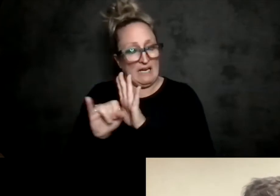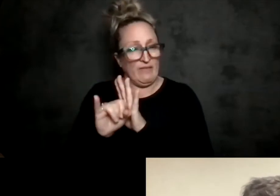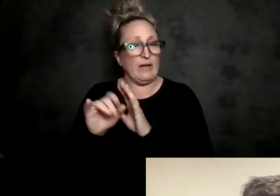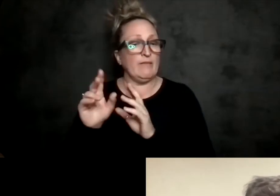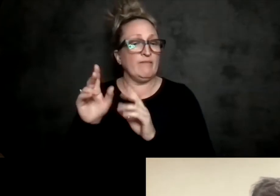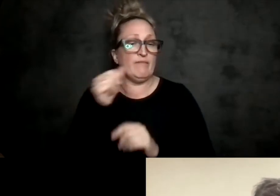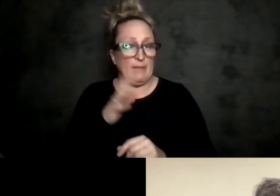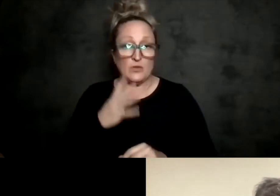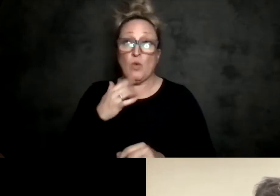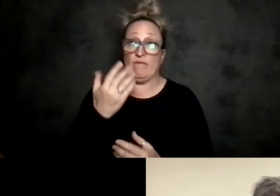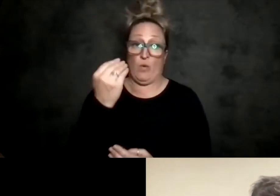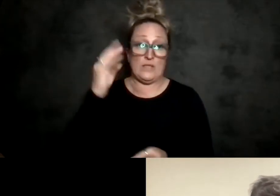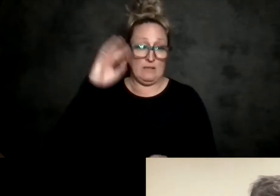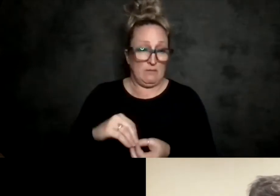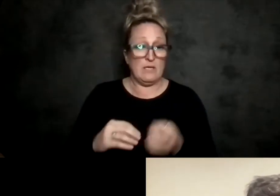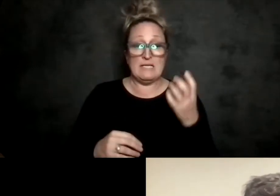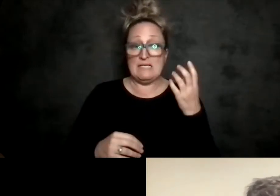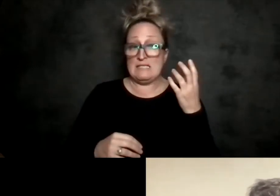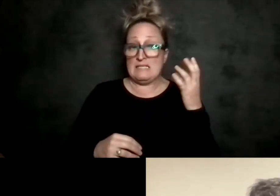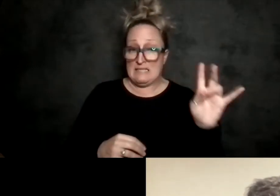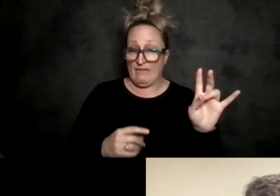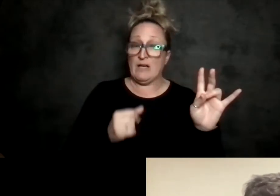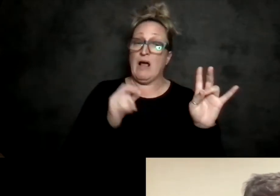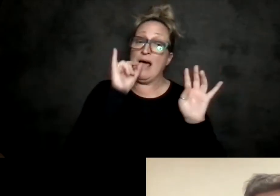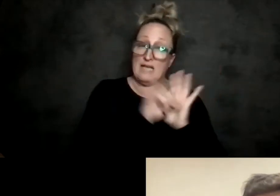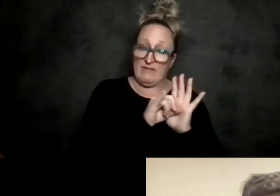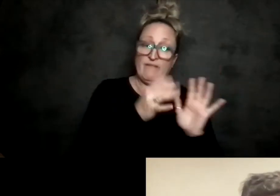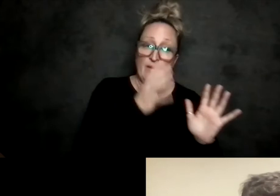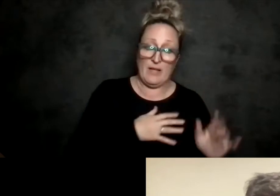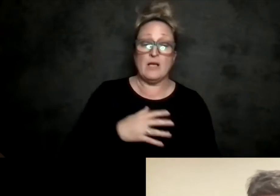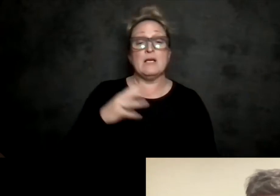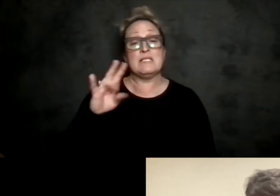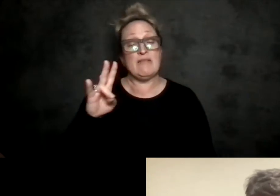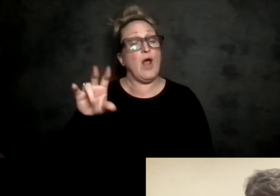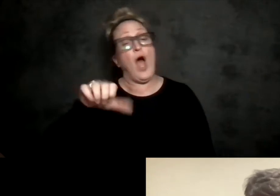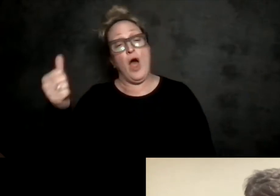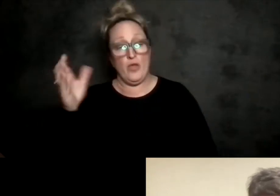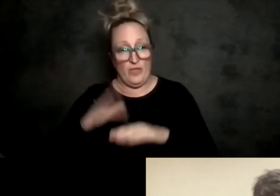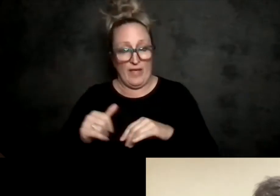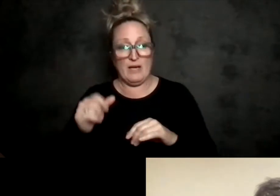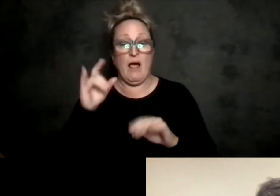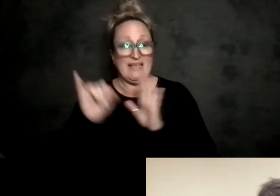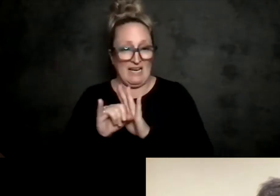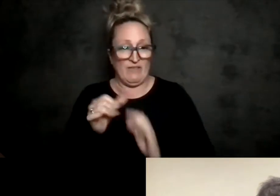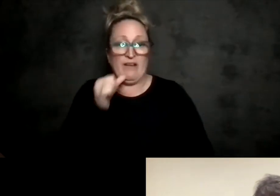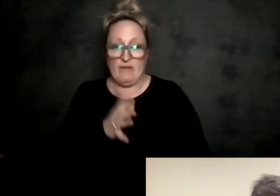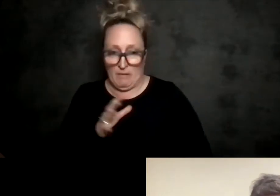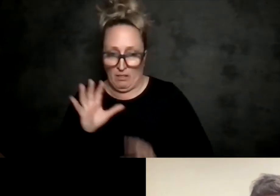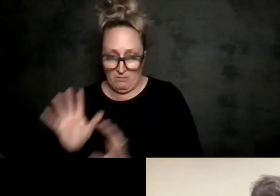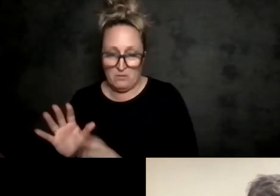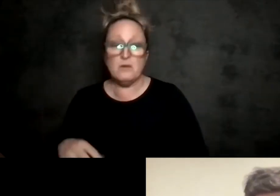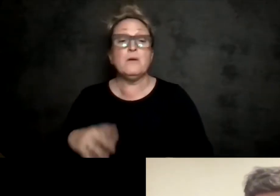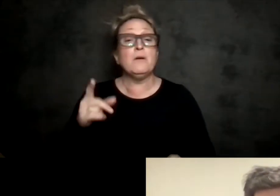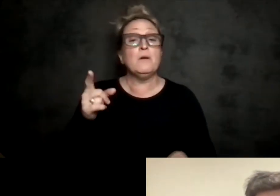14 delegates, 7 self-identifying female, 7 other than self-identifying female. And